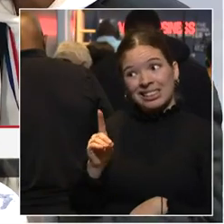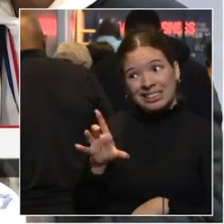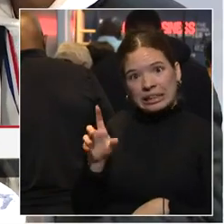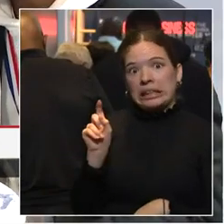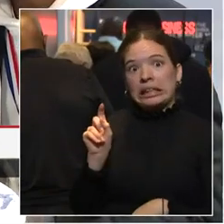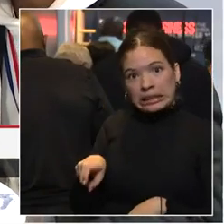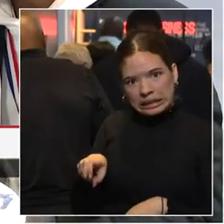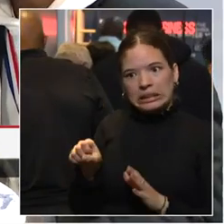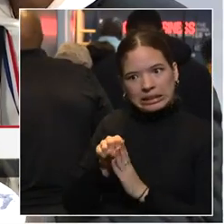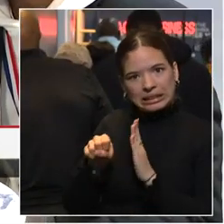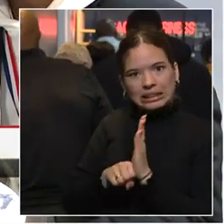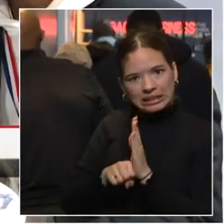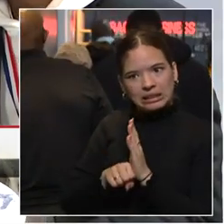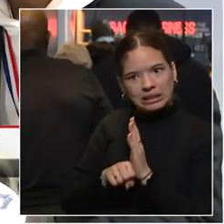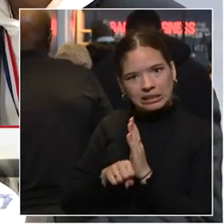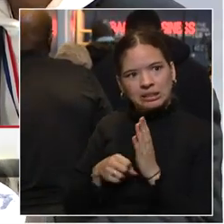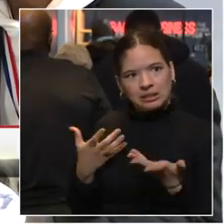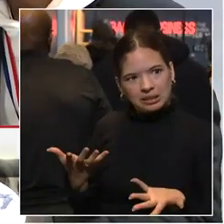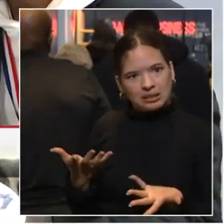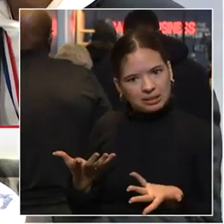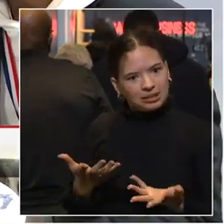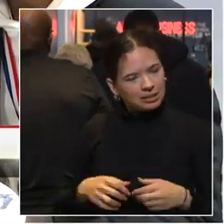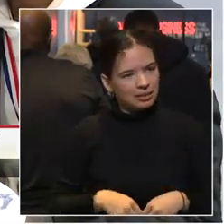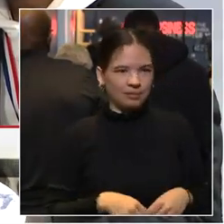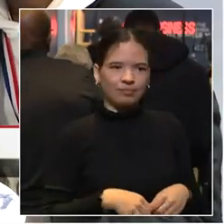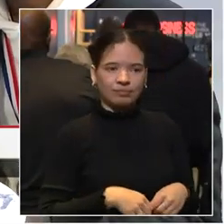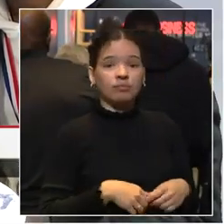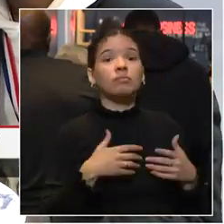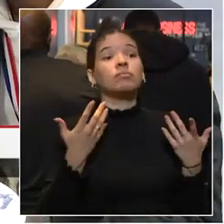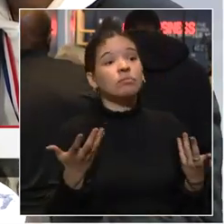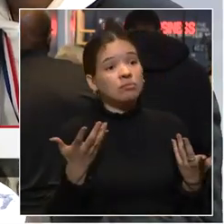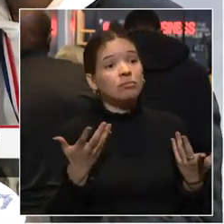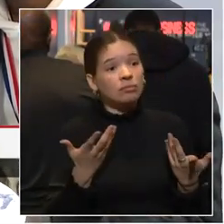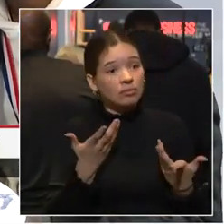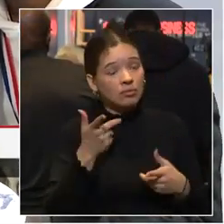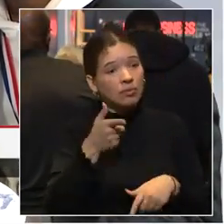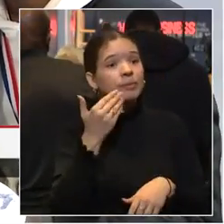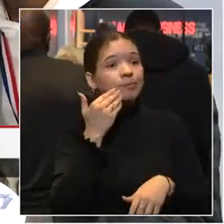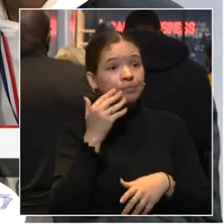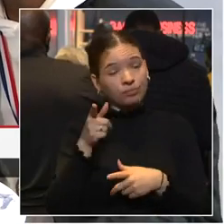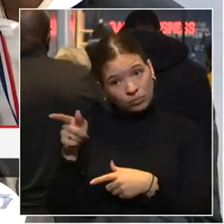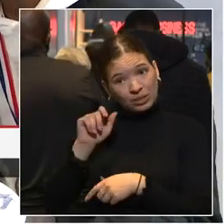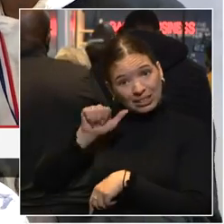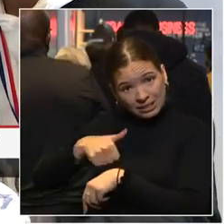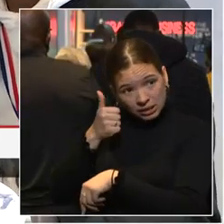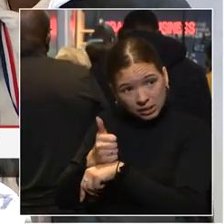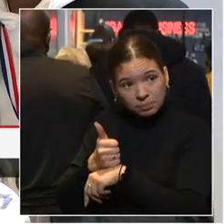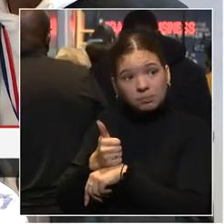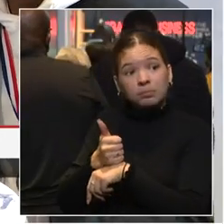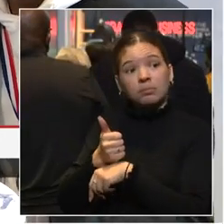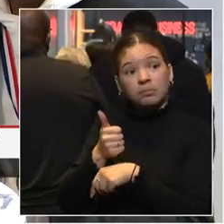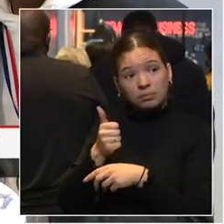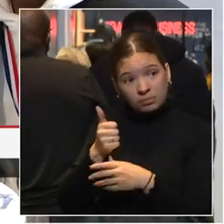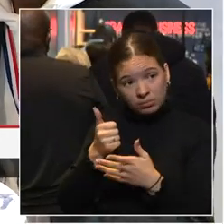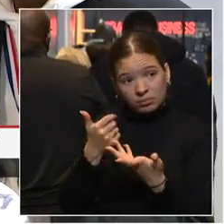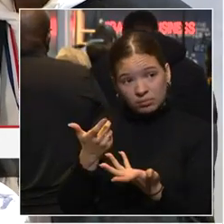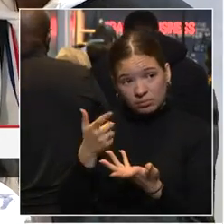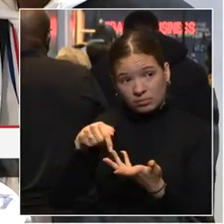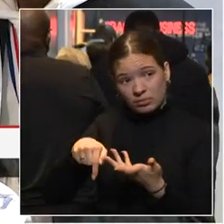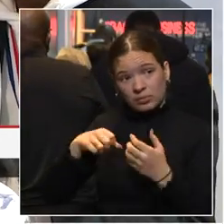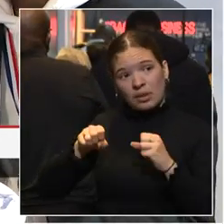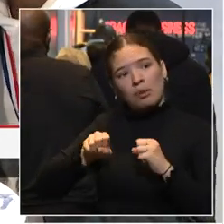Well, I know you've launched your administration is responsible for the launch of the Opportunity Scholarship